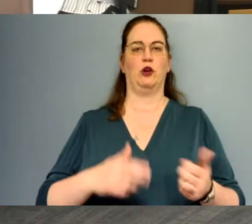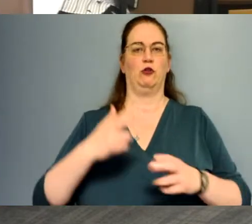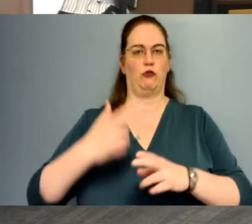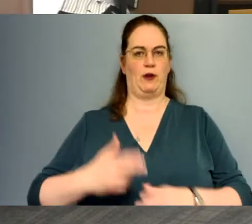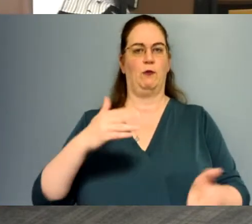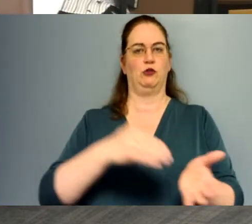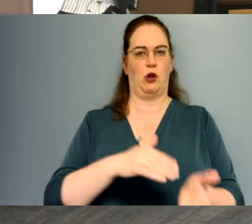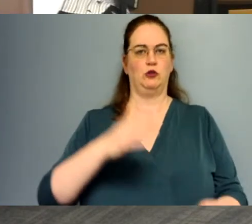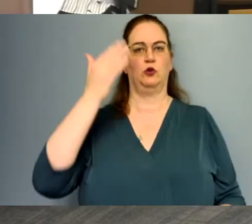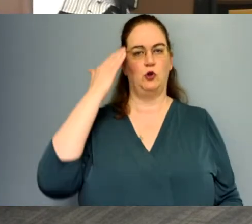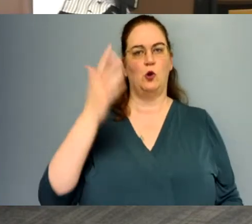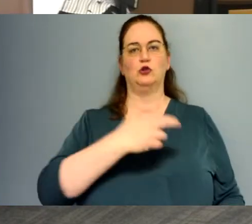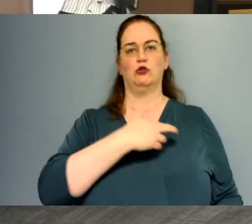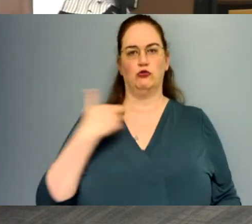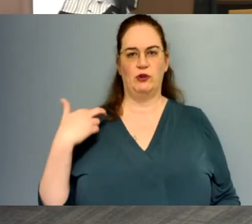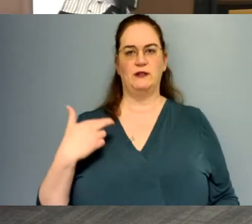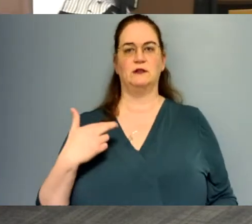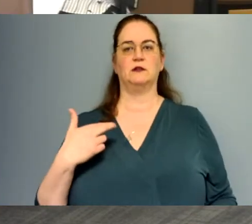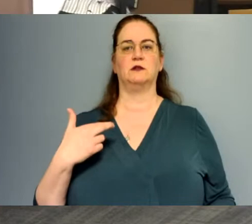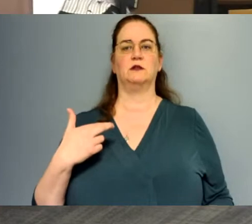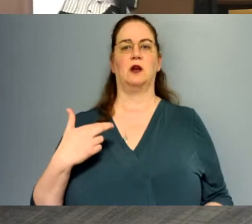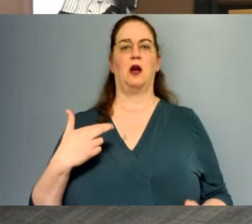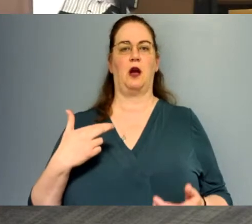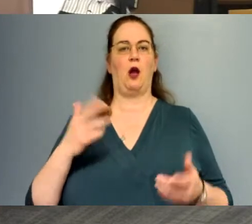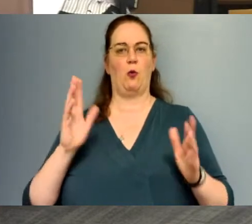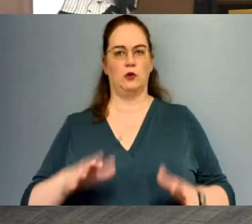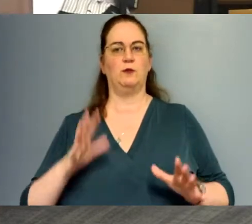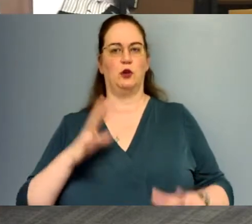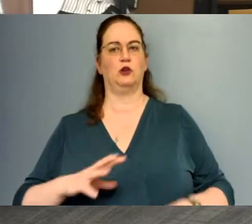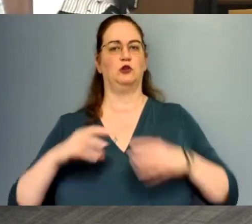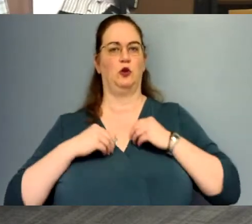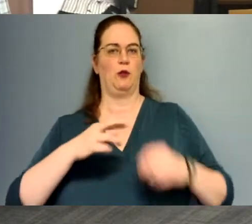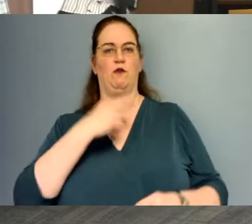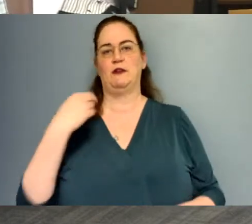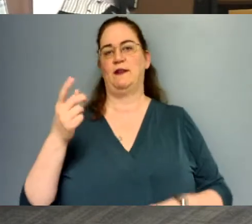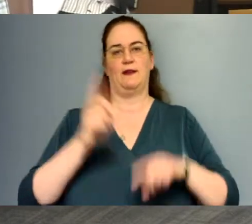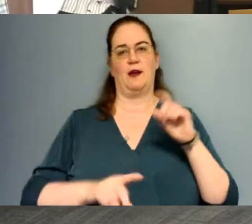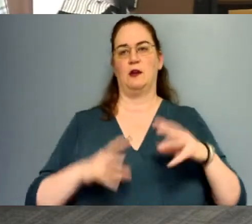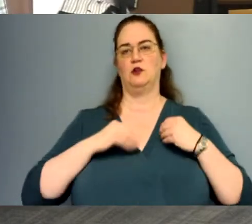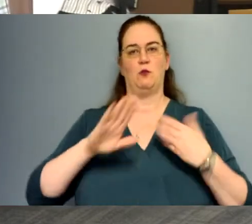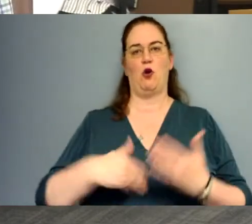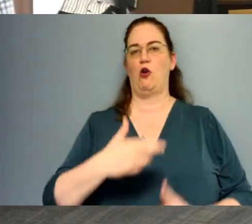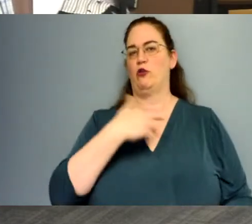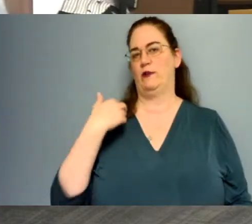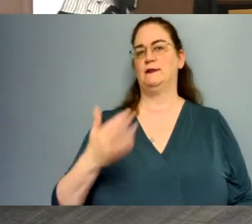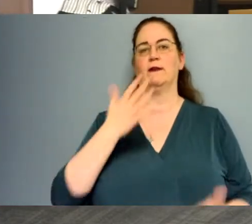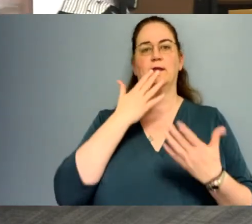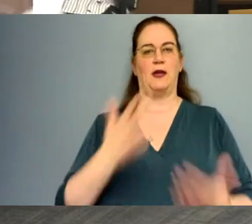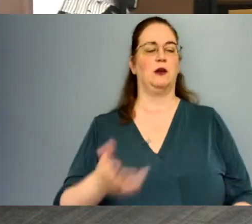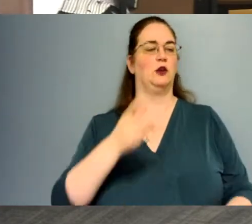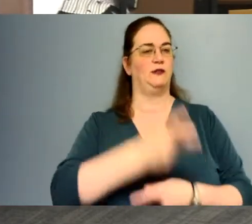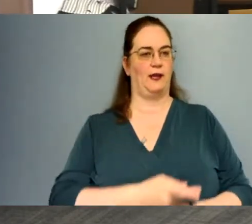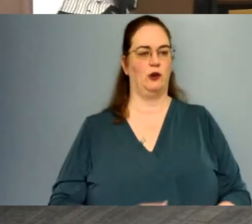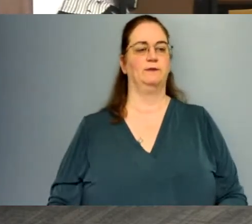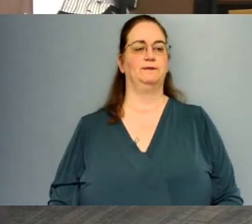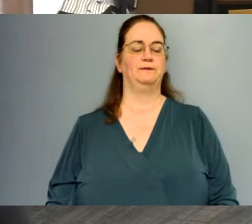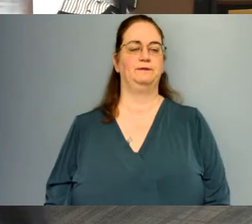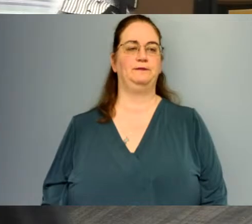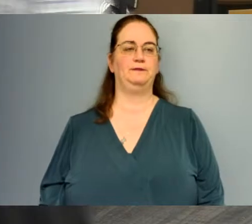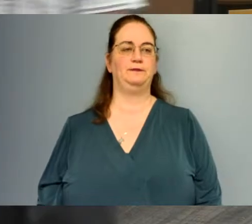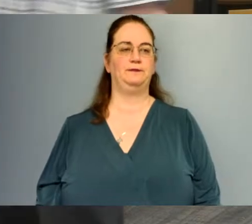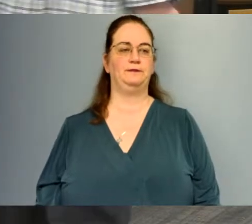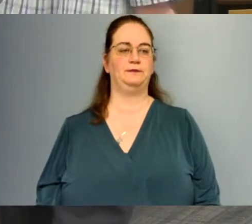there's risk and wants the person to assume the risk, and they can't assume all the risk. Thank you. Take care. Bye-bye.